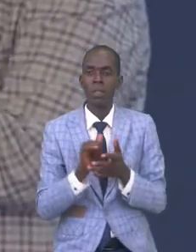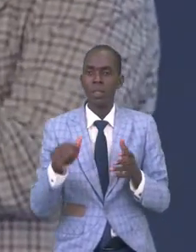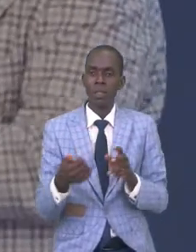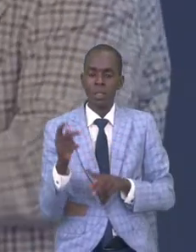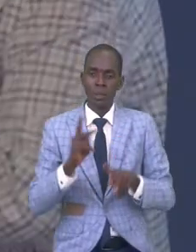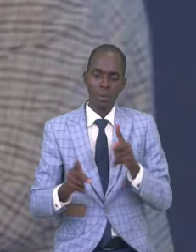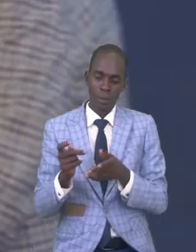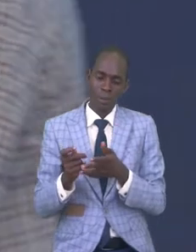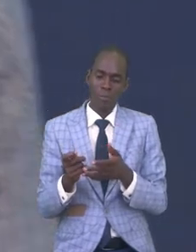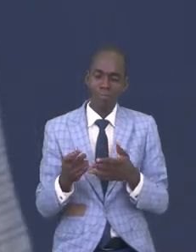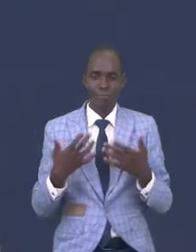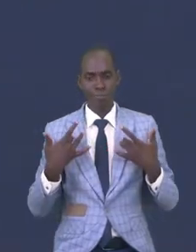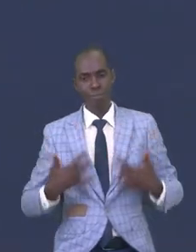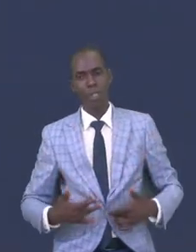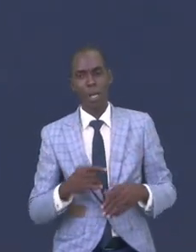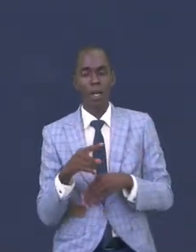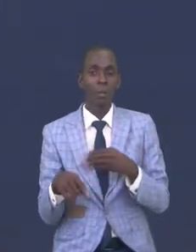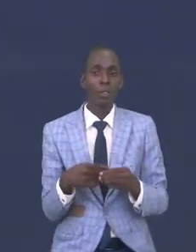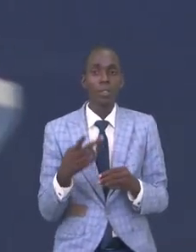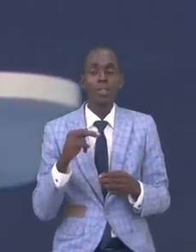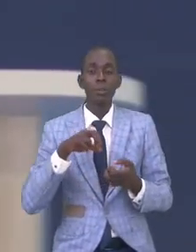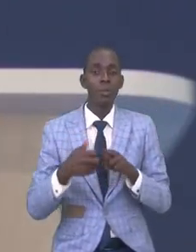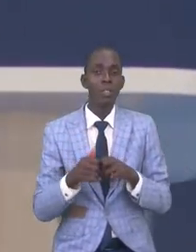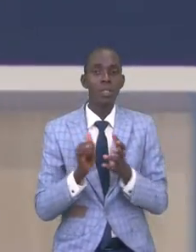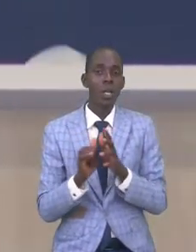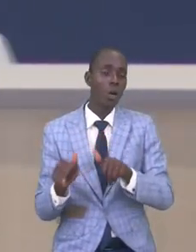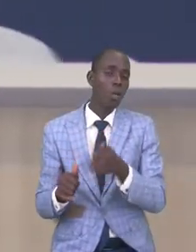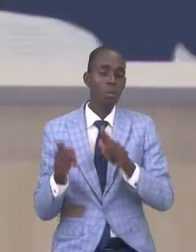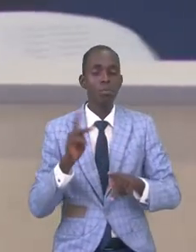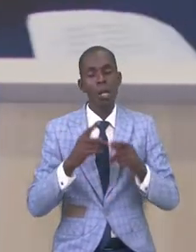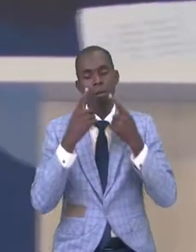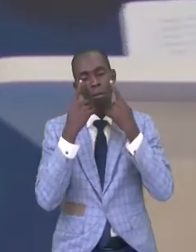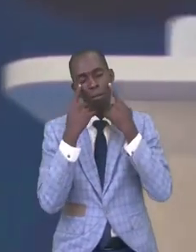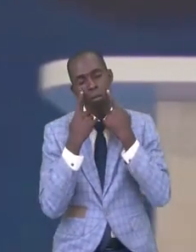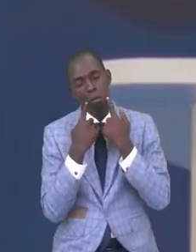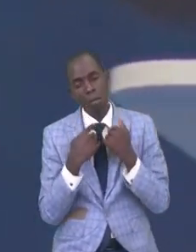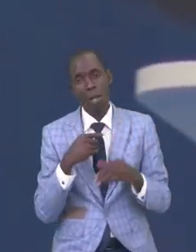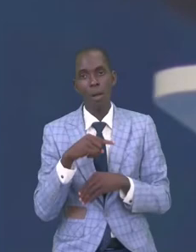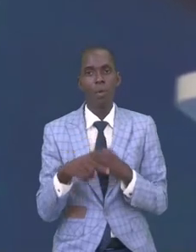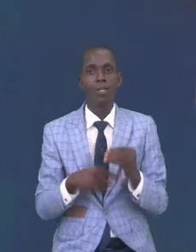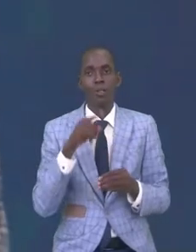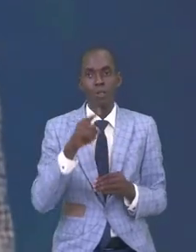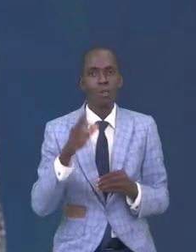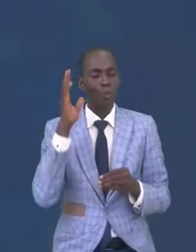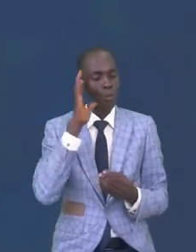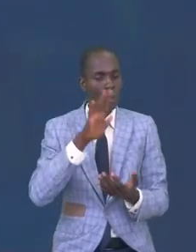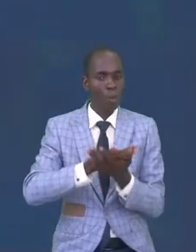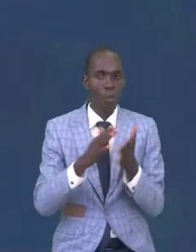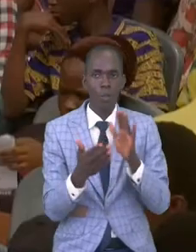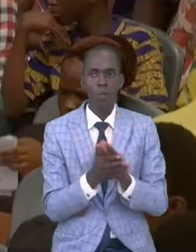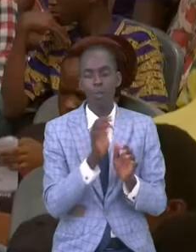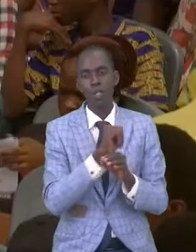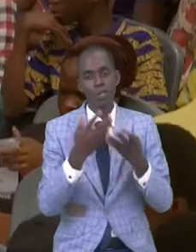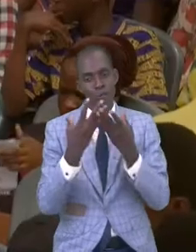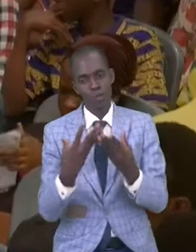write about, the problem that other people cry about, you will become the